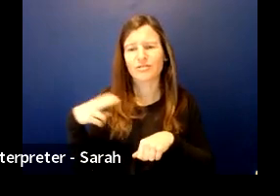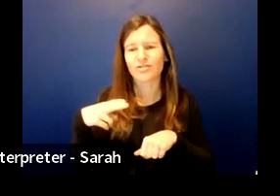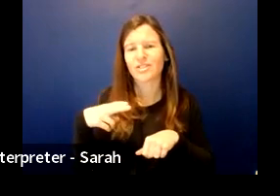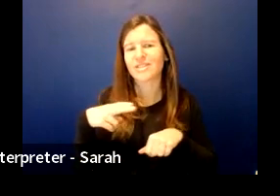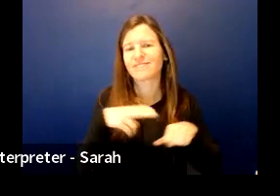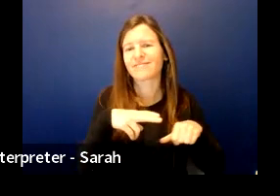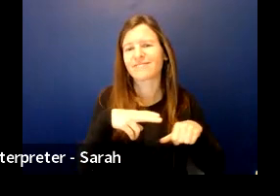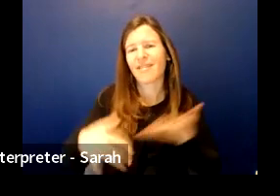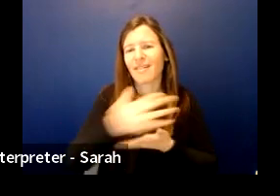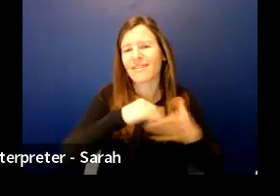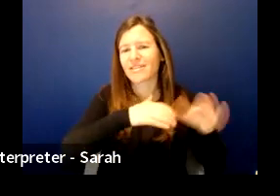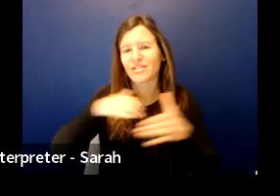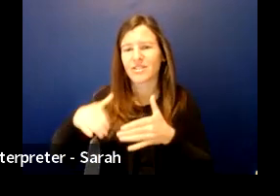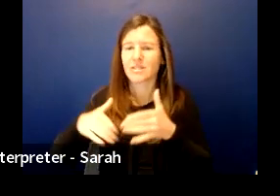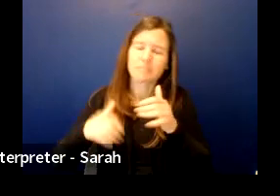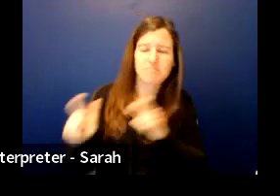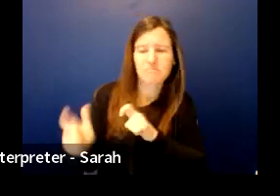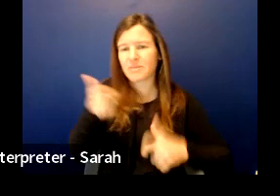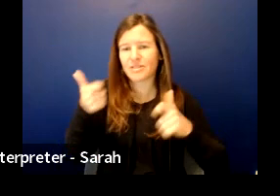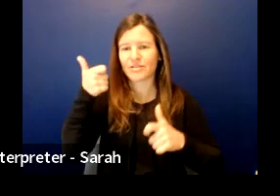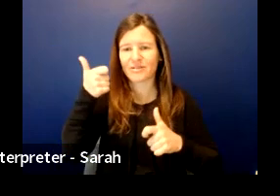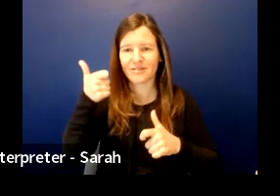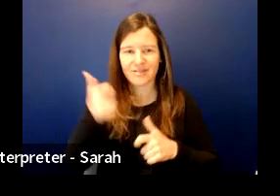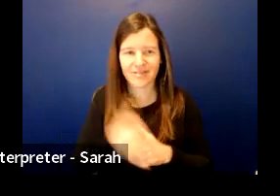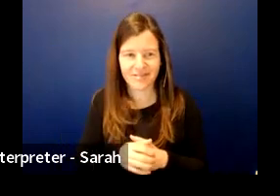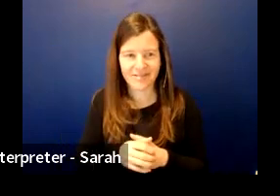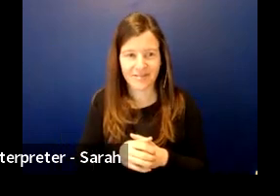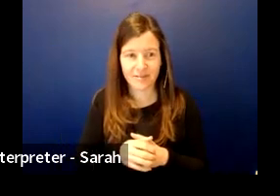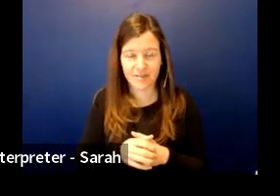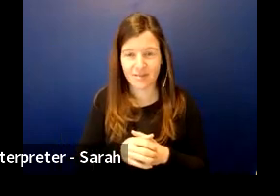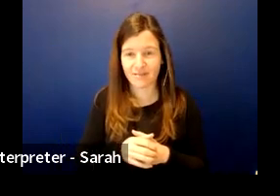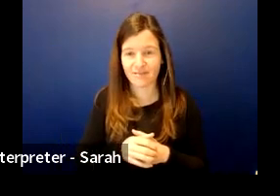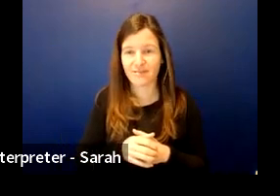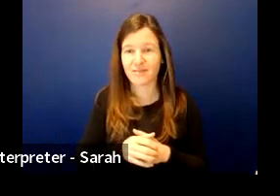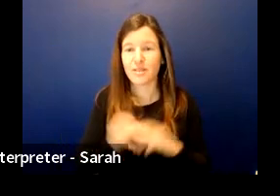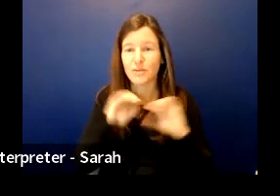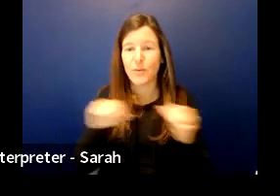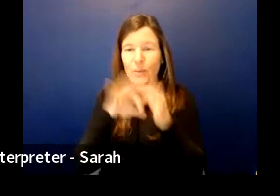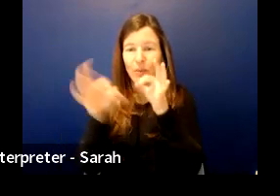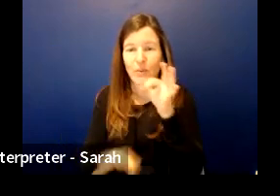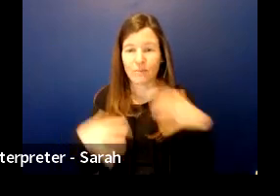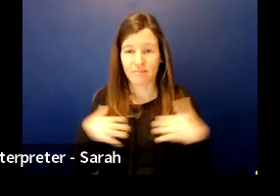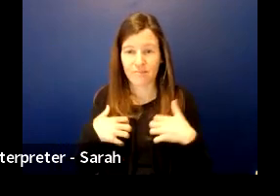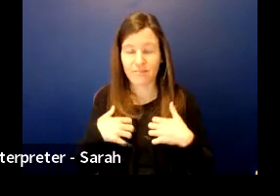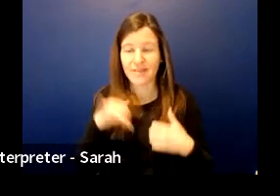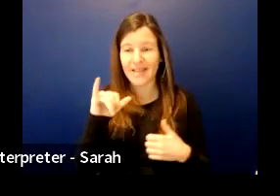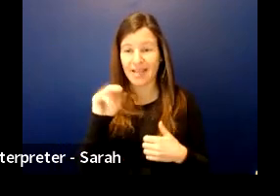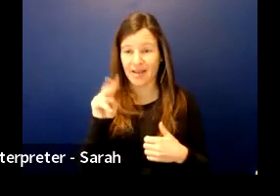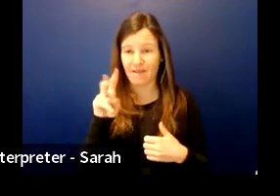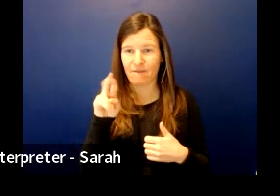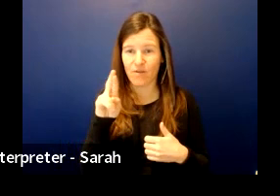BC Museum is the largest? Is it invertebrates? Those are animals without backbones.